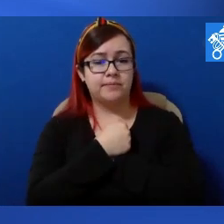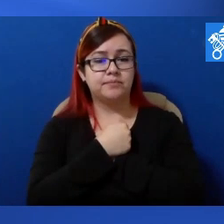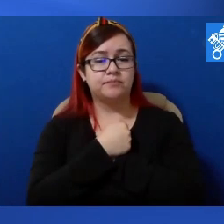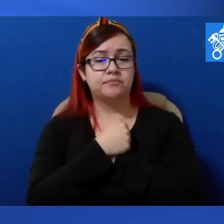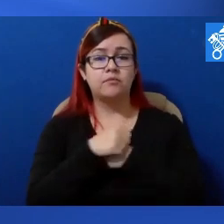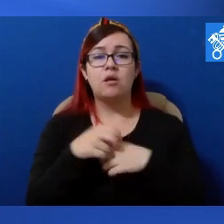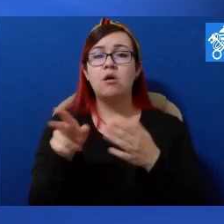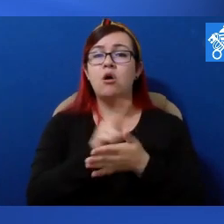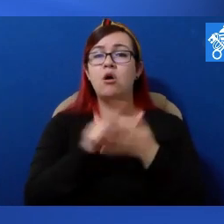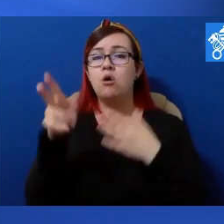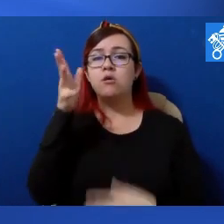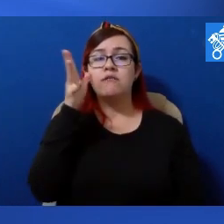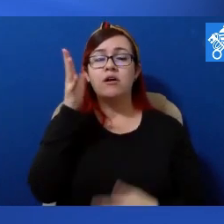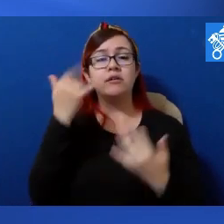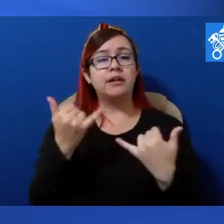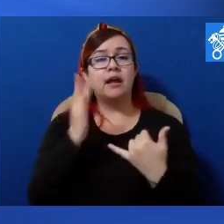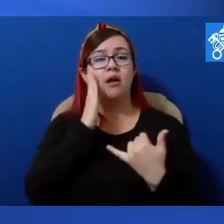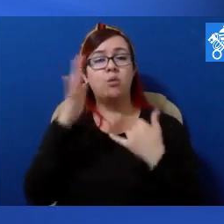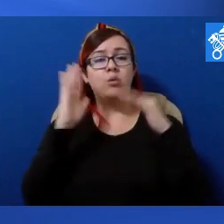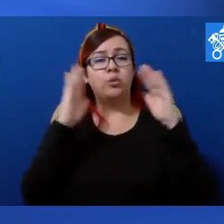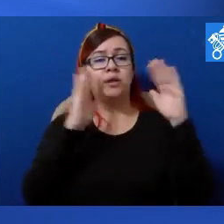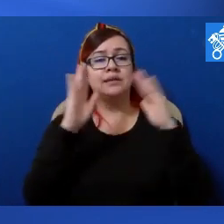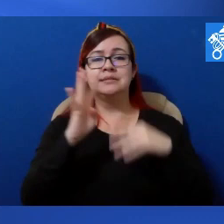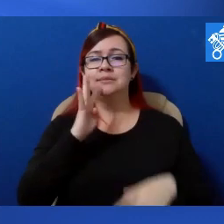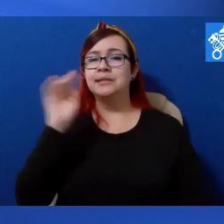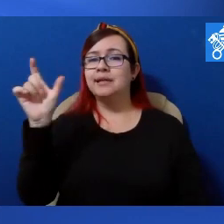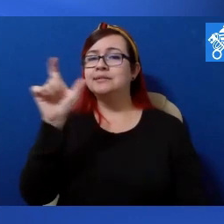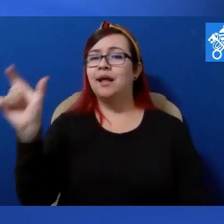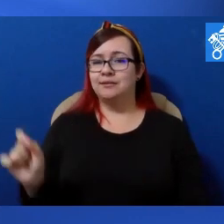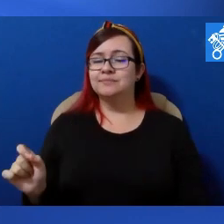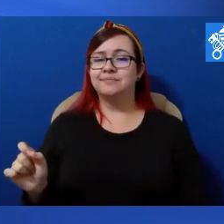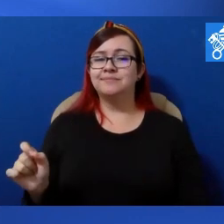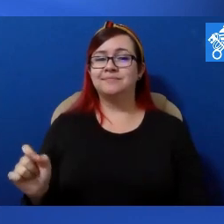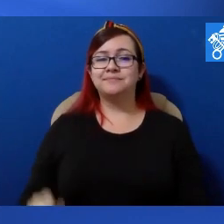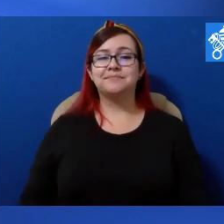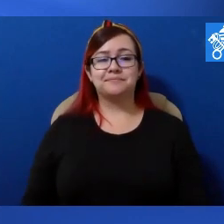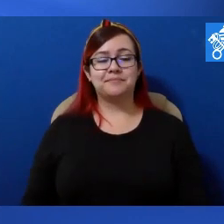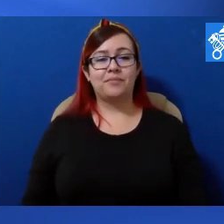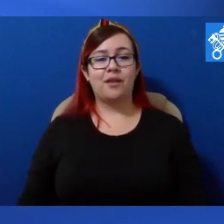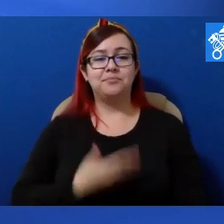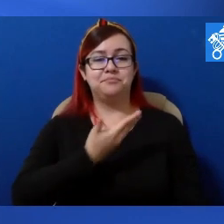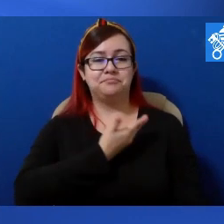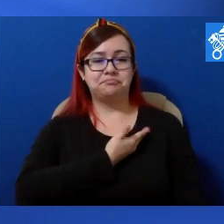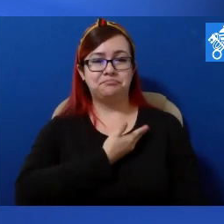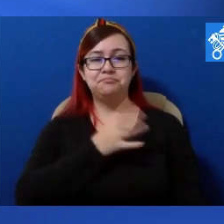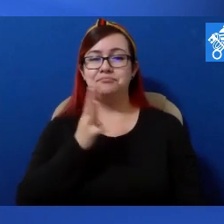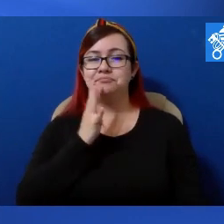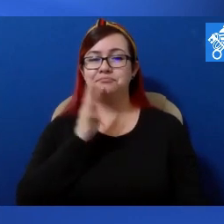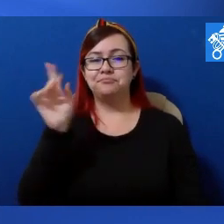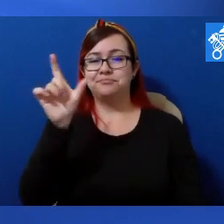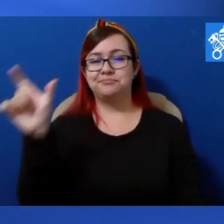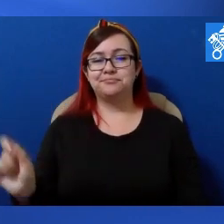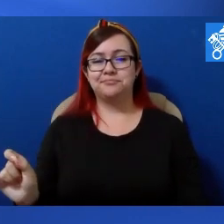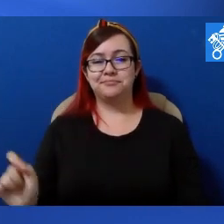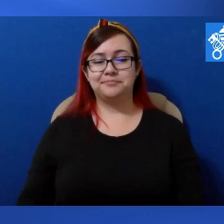hope, and love. The Holy Father will now greet us in Italian. Do